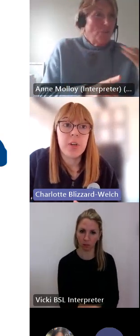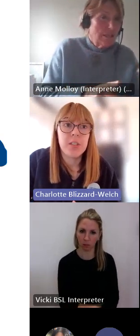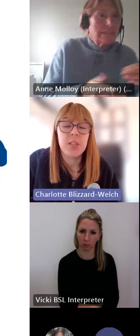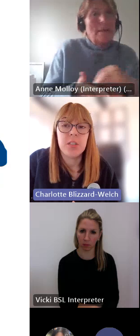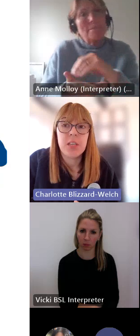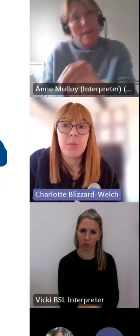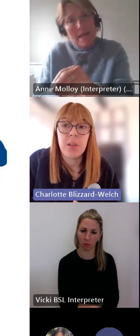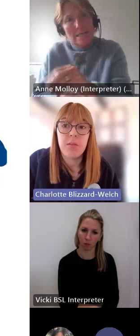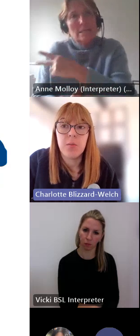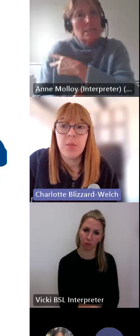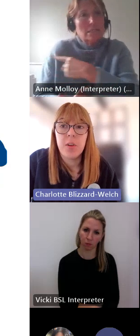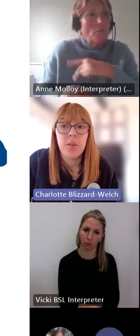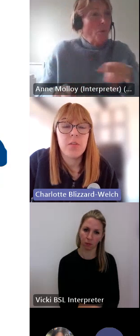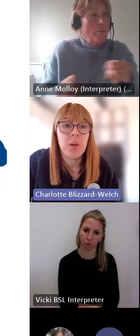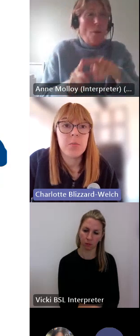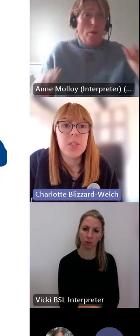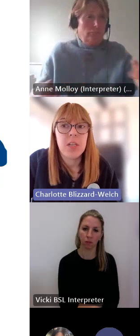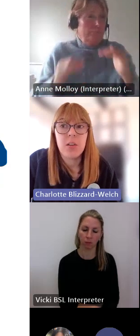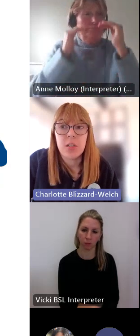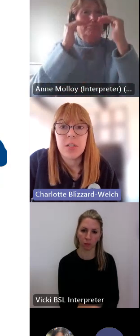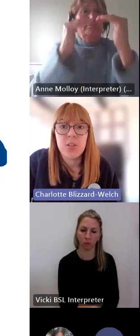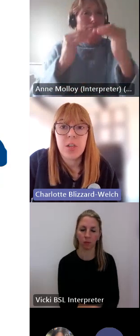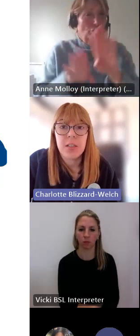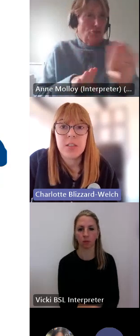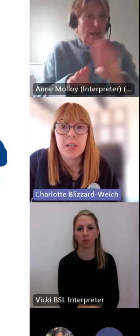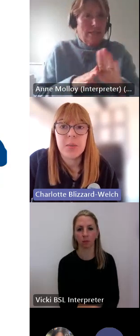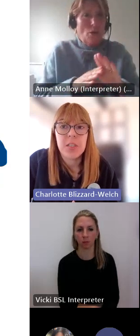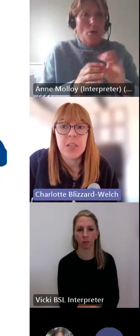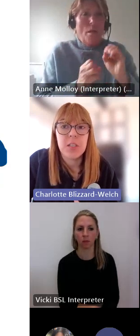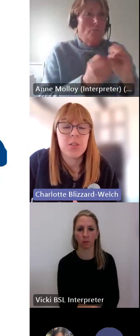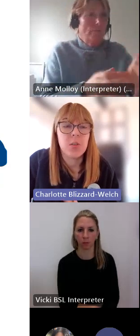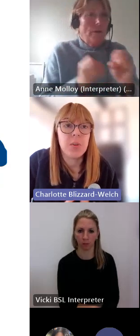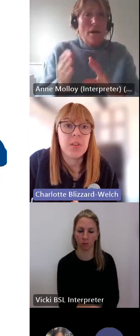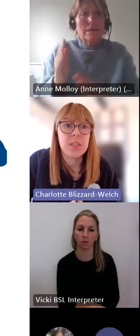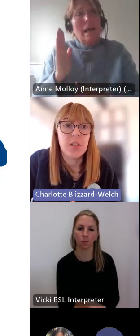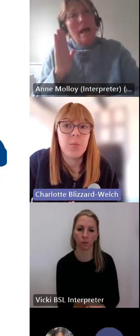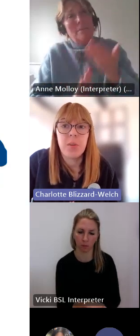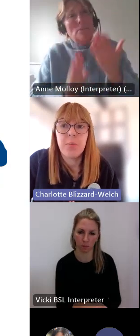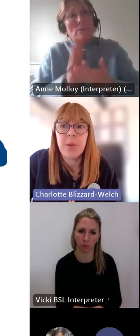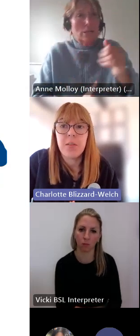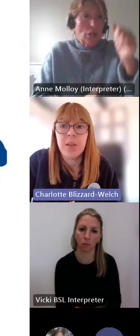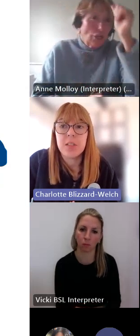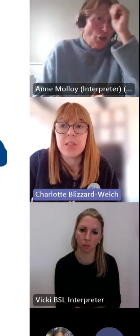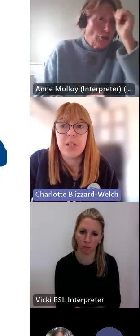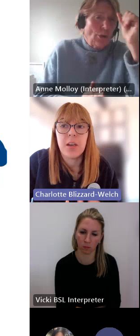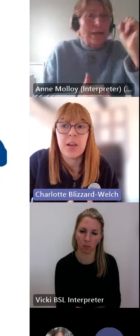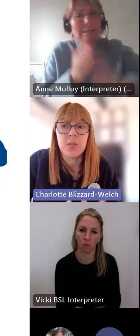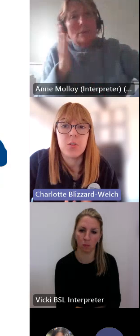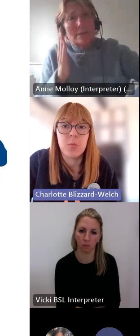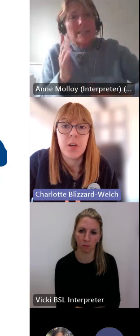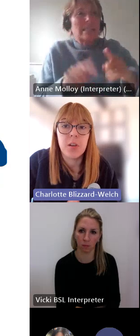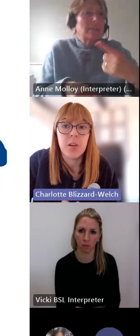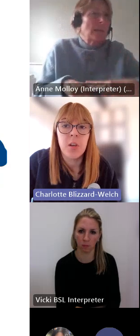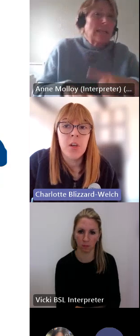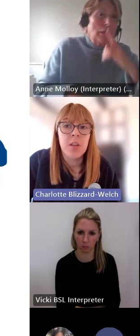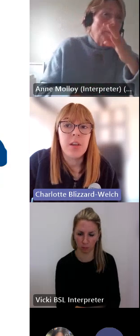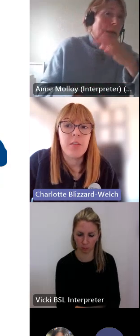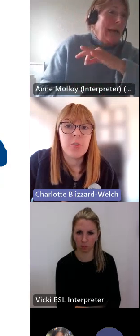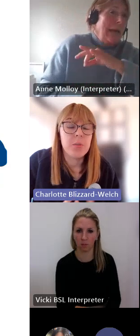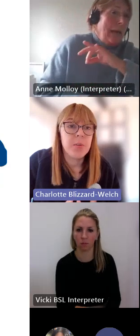all trained to the same level, full of up-to-date knowledge and expertise. So whether that's help with benefits, debt, housing or